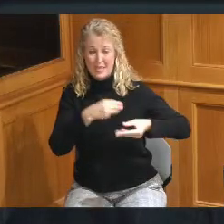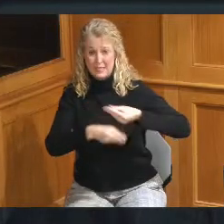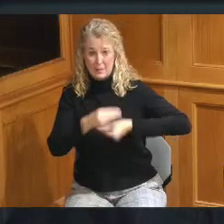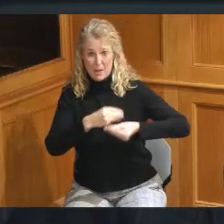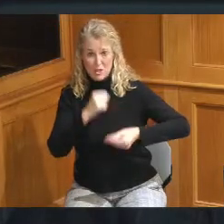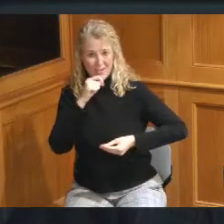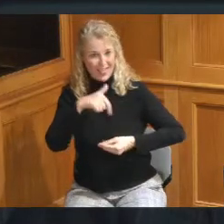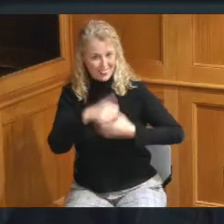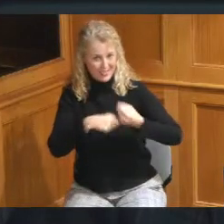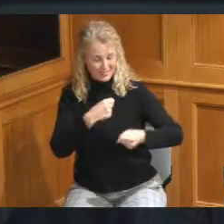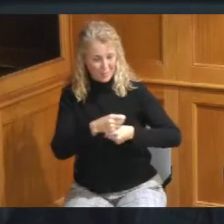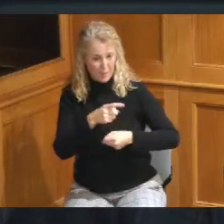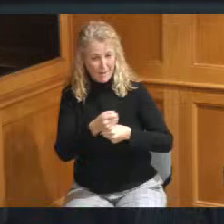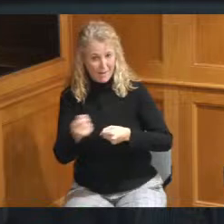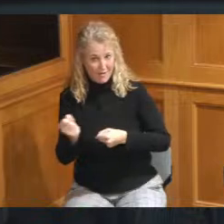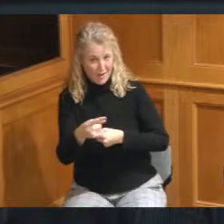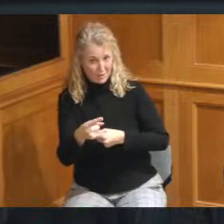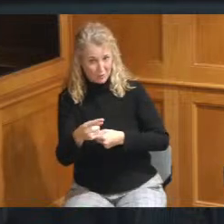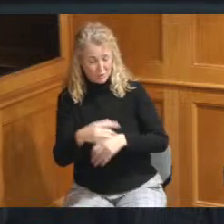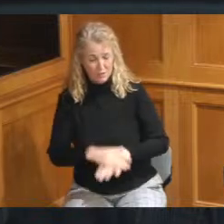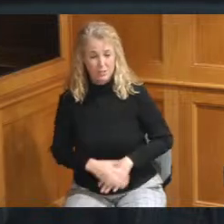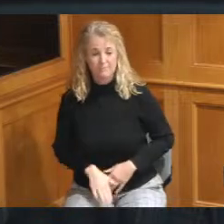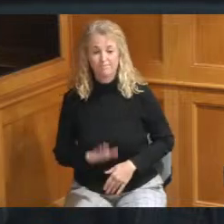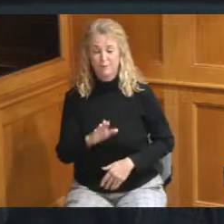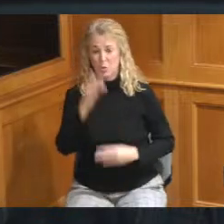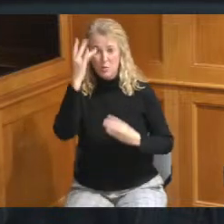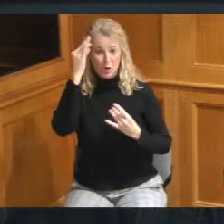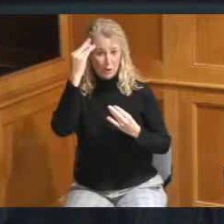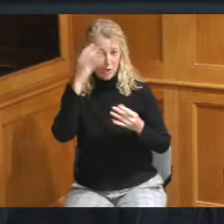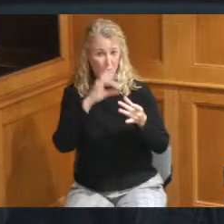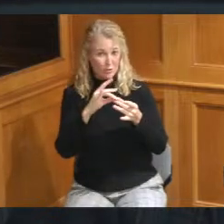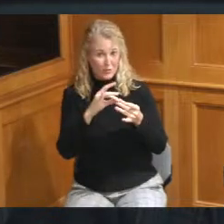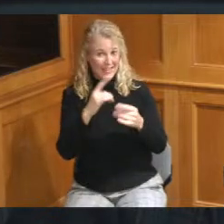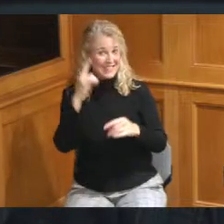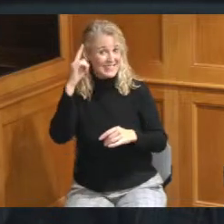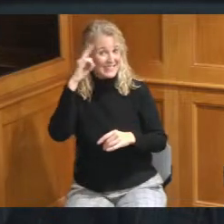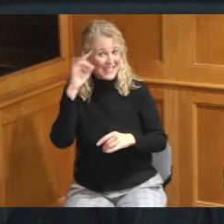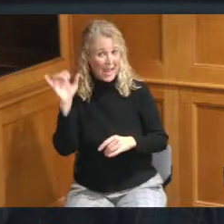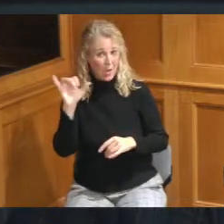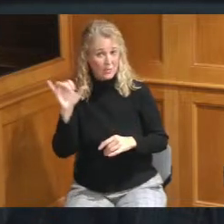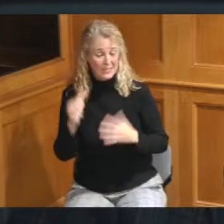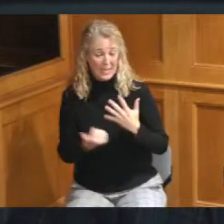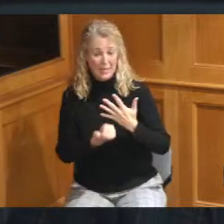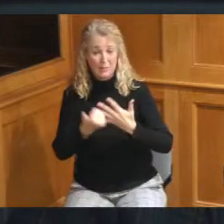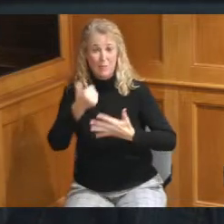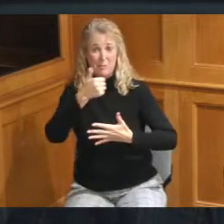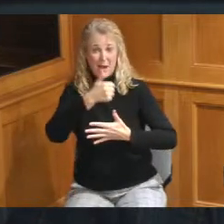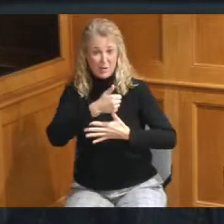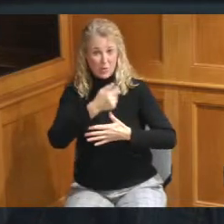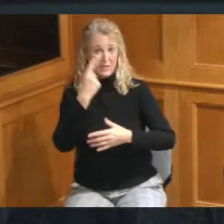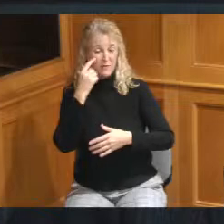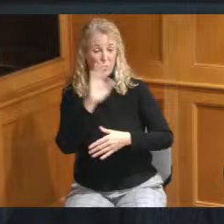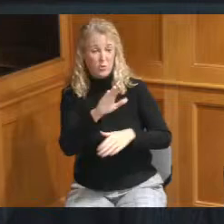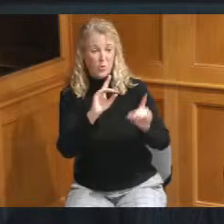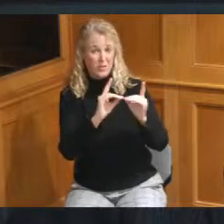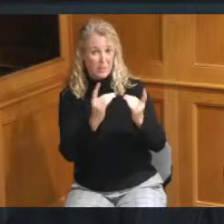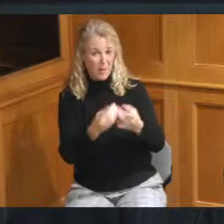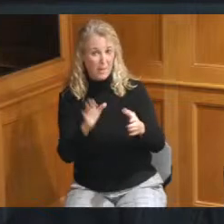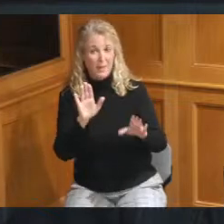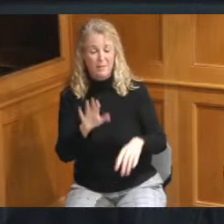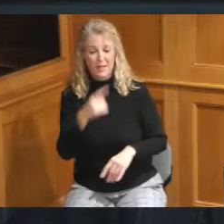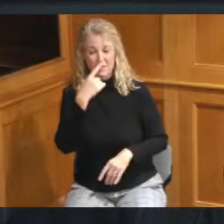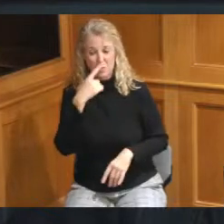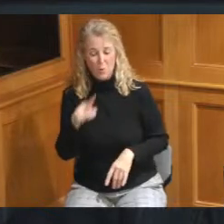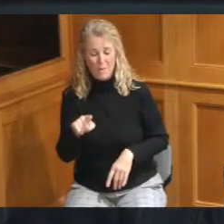but in following budgets. What are your thoughts related to that? It sounds like it's a high priority item for the department, but can you give us